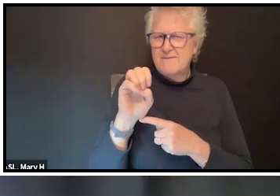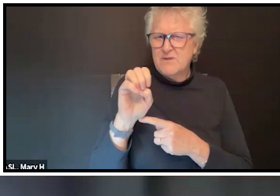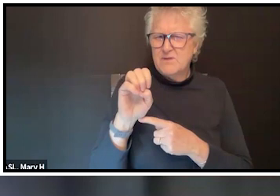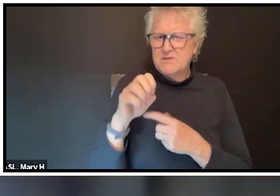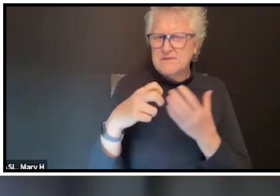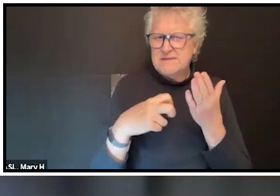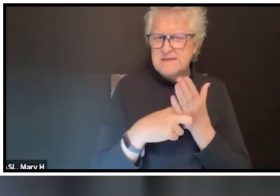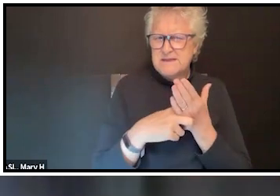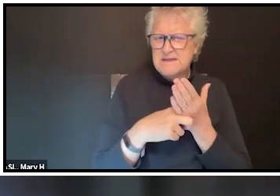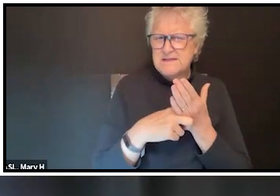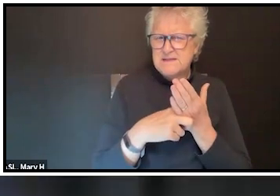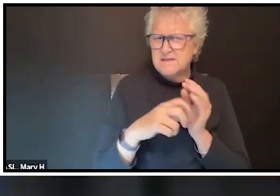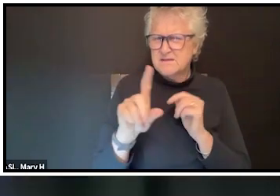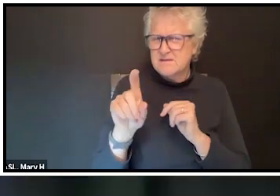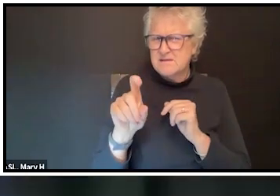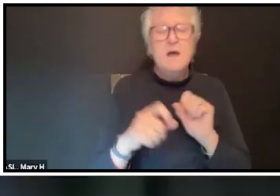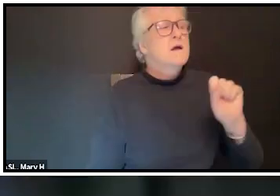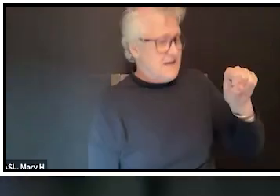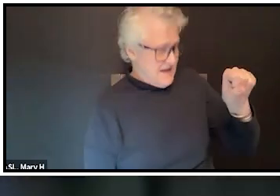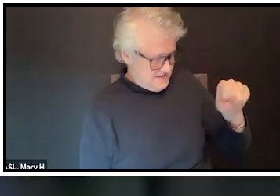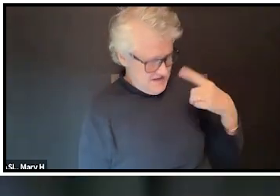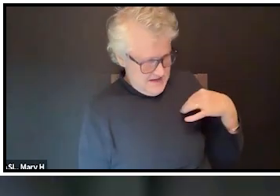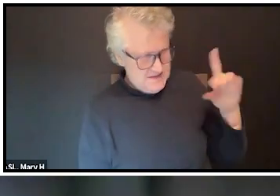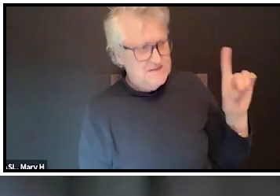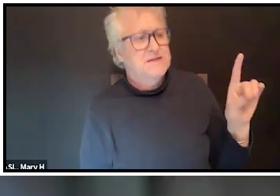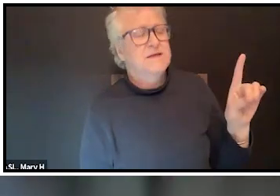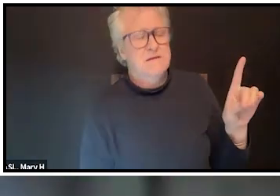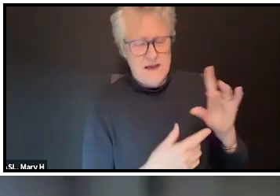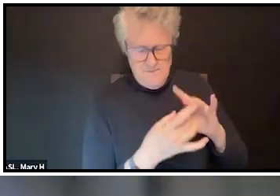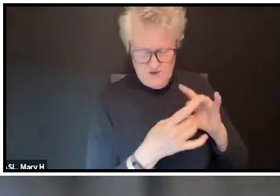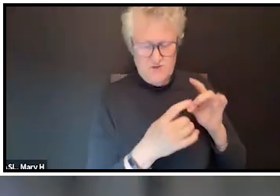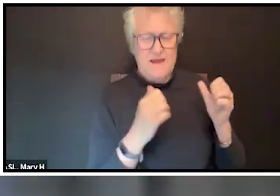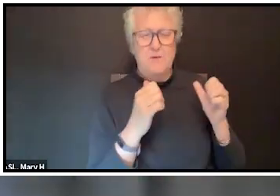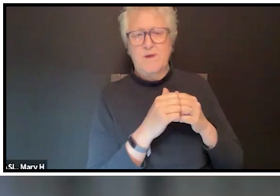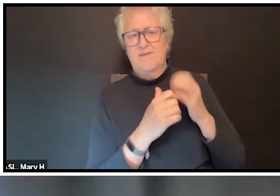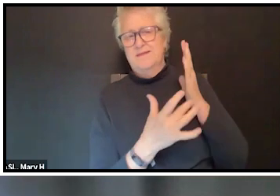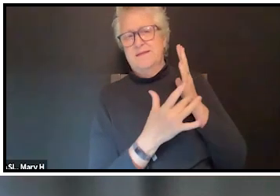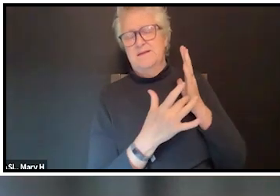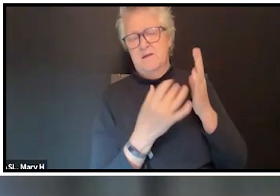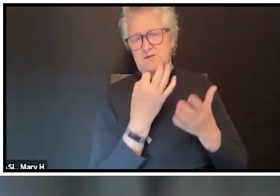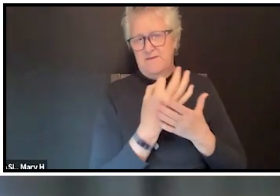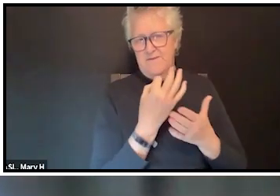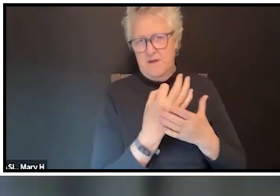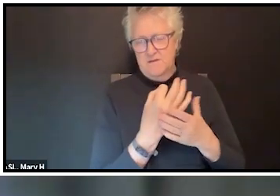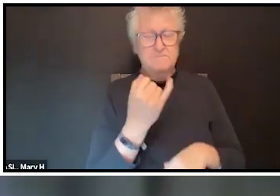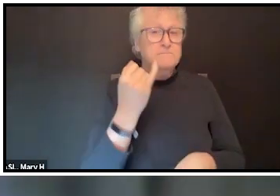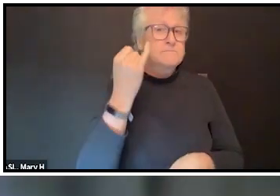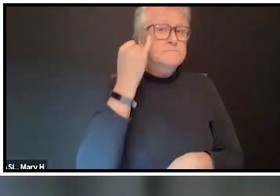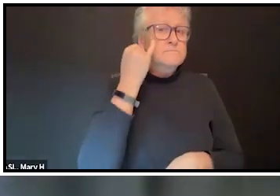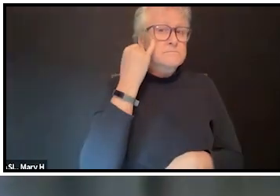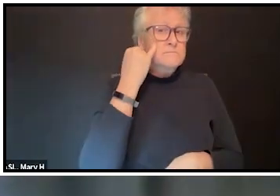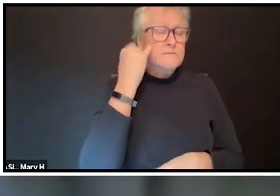I mentioned that with the technology fund. So if you applied for technology and were